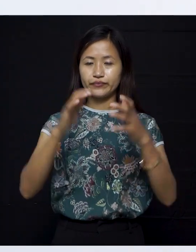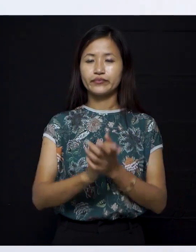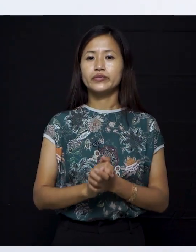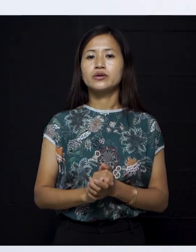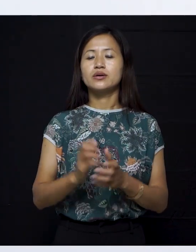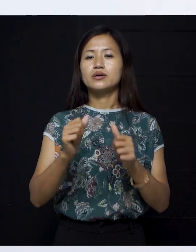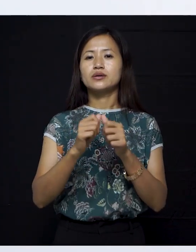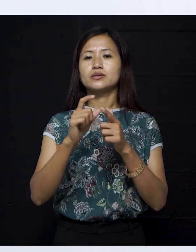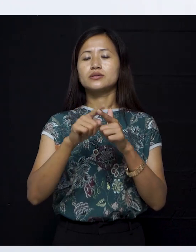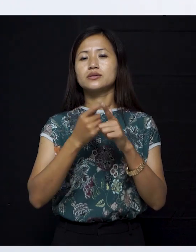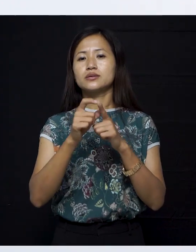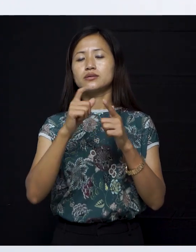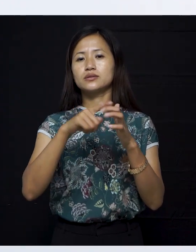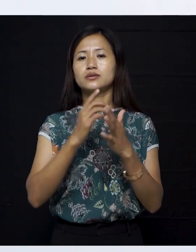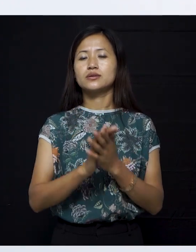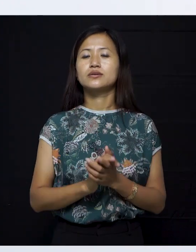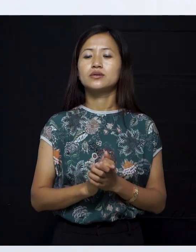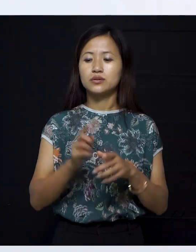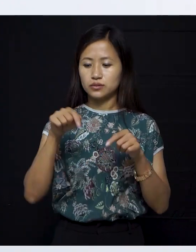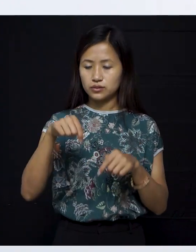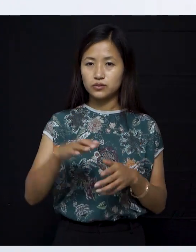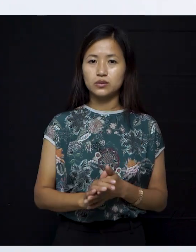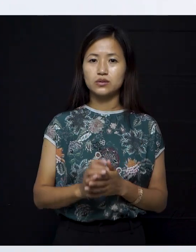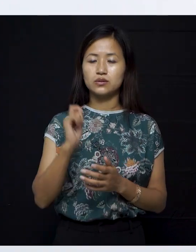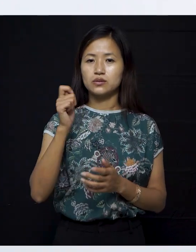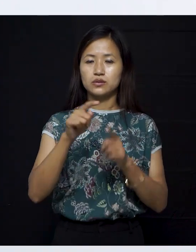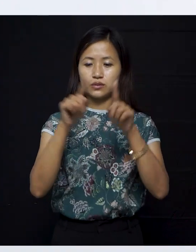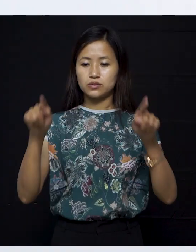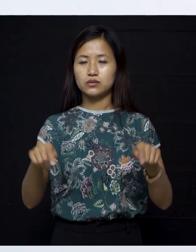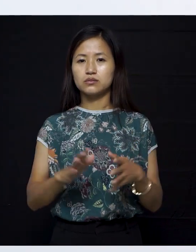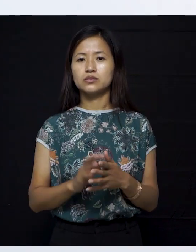adverb, adjective, and noun clauses. But for this worksheet, these three